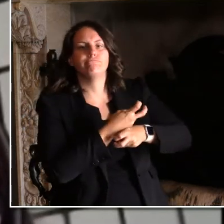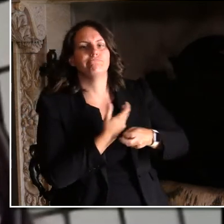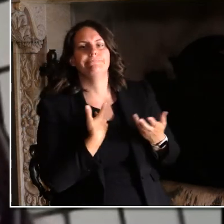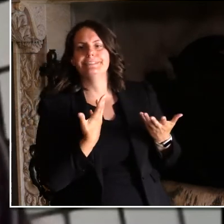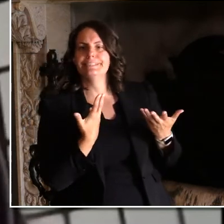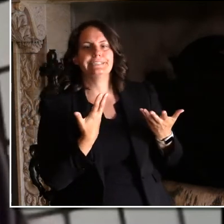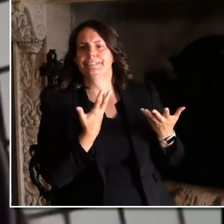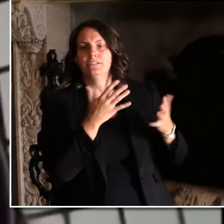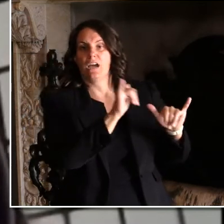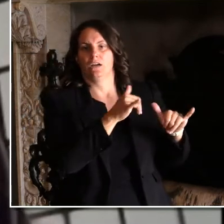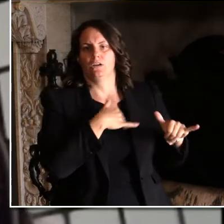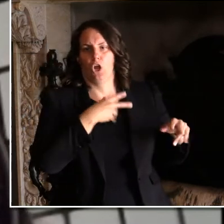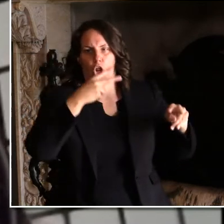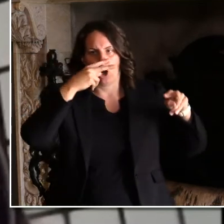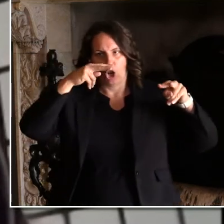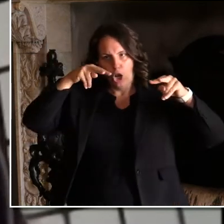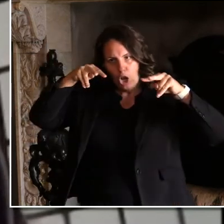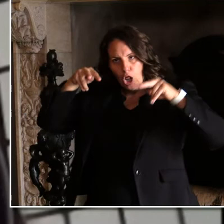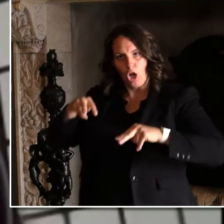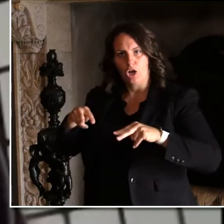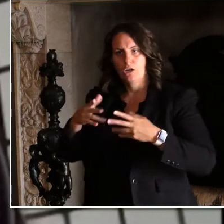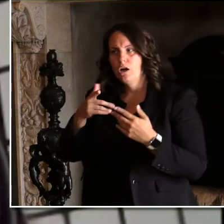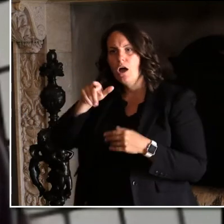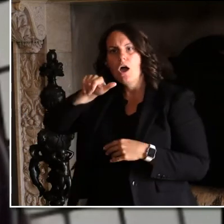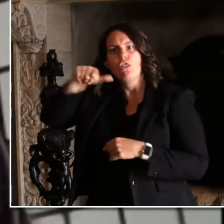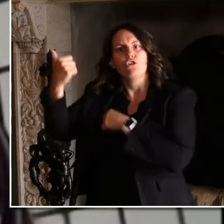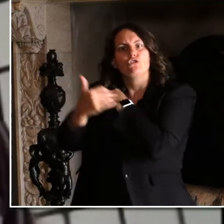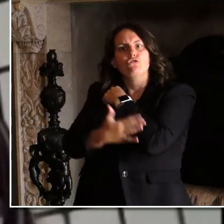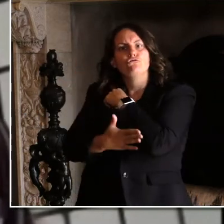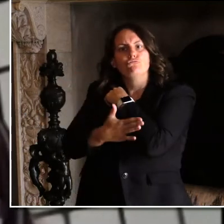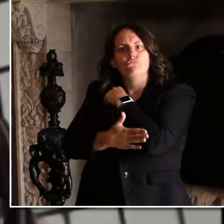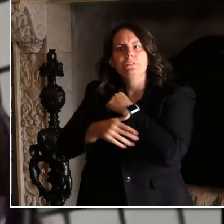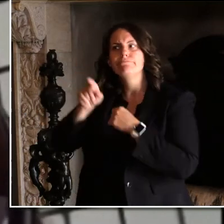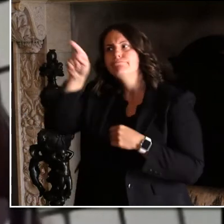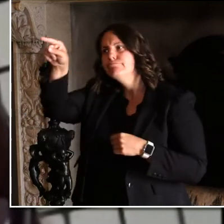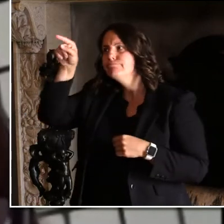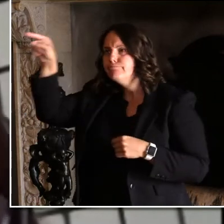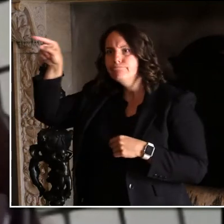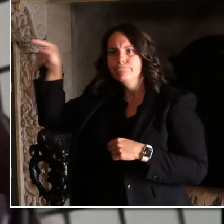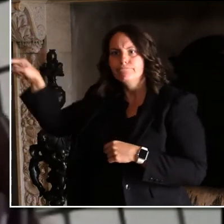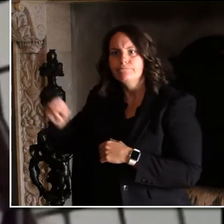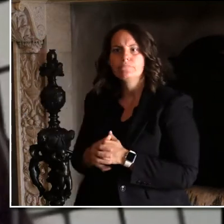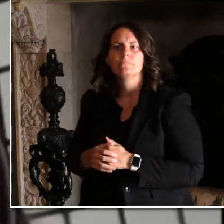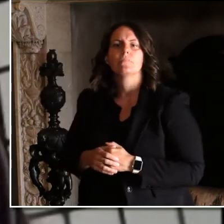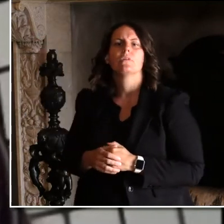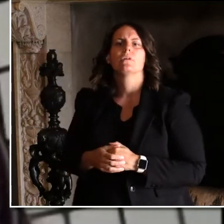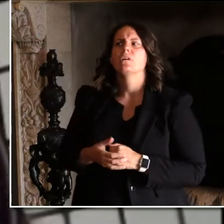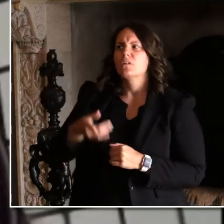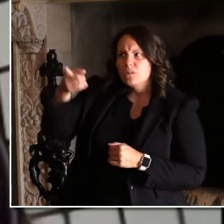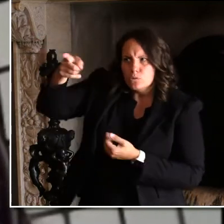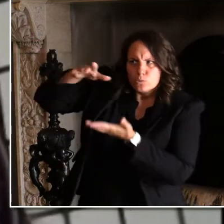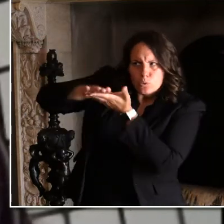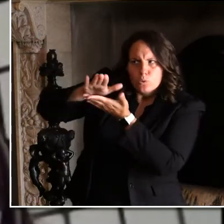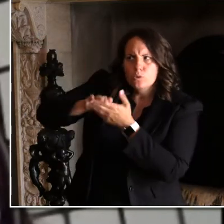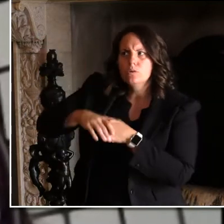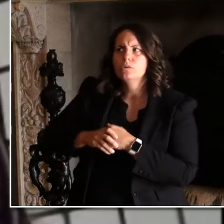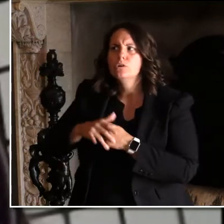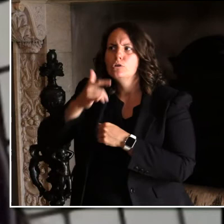information coming out of other countries, looking at information coming out of other types of settings that that